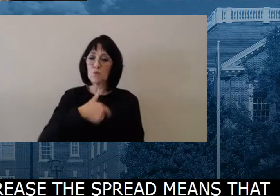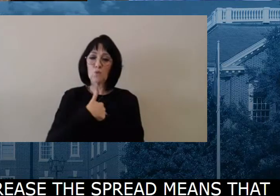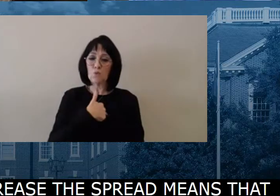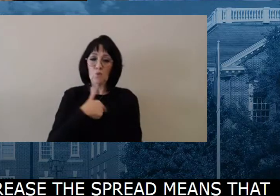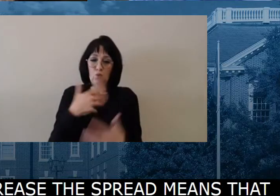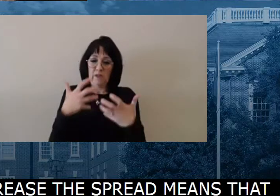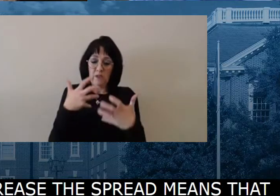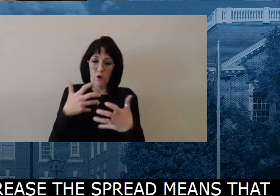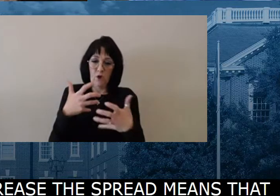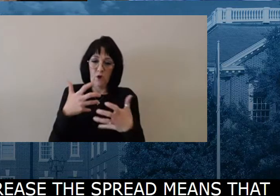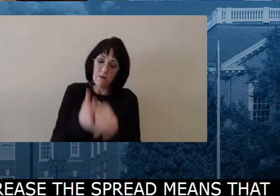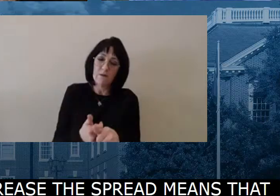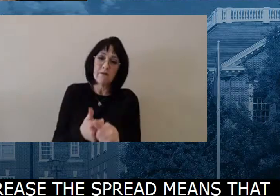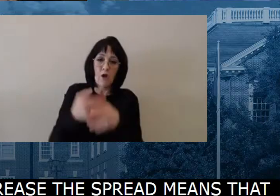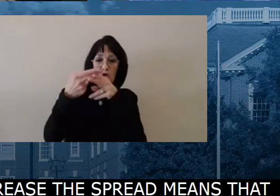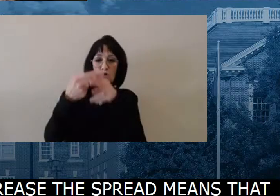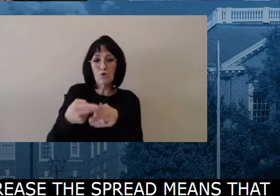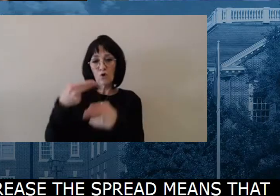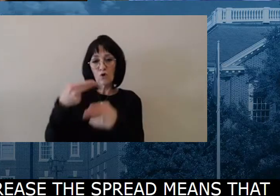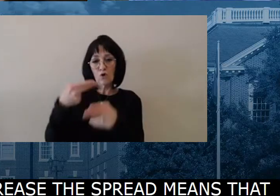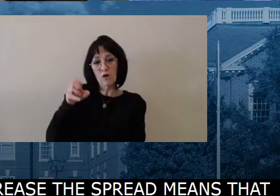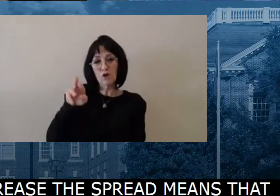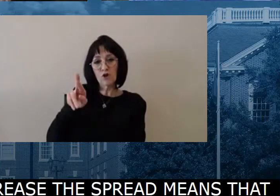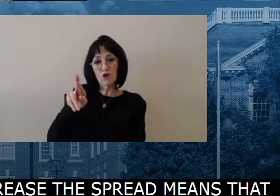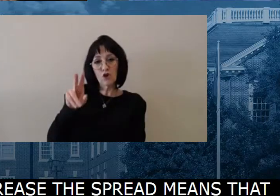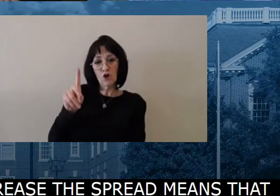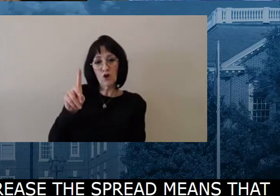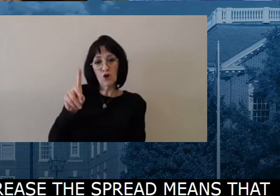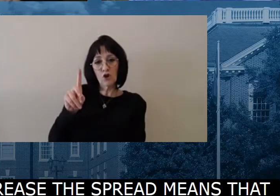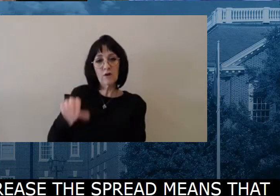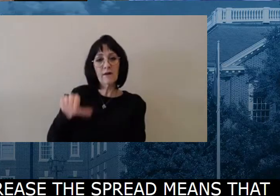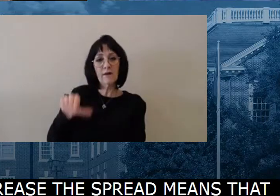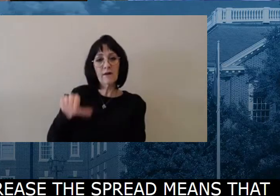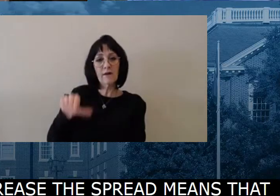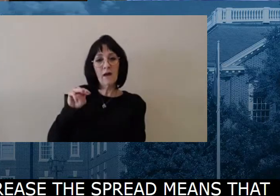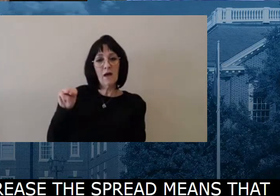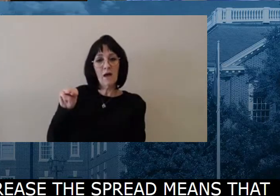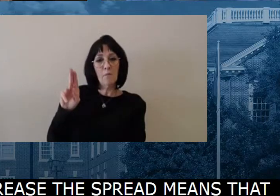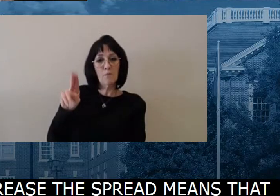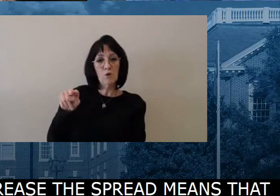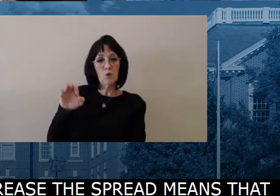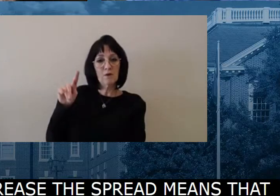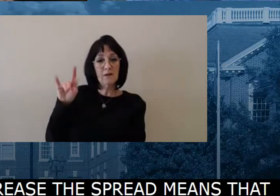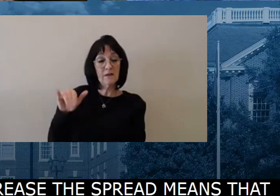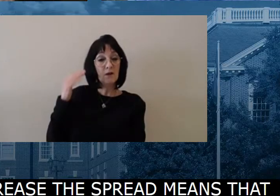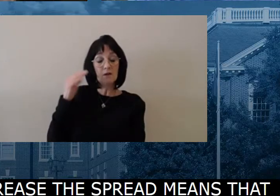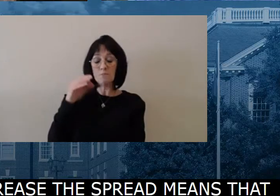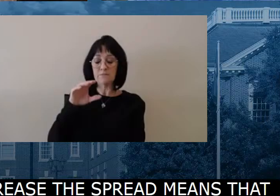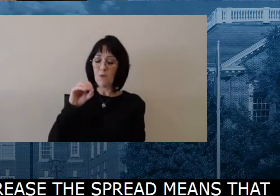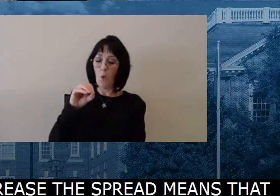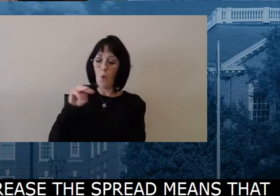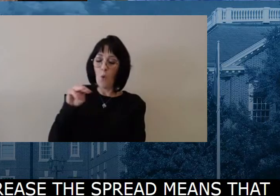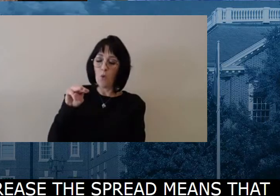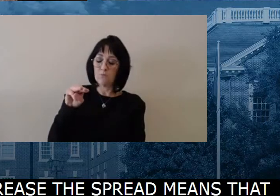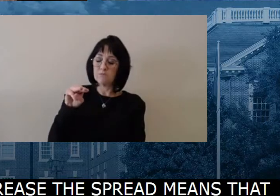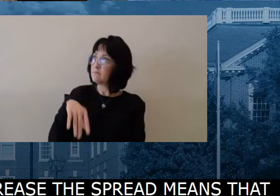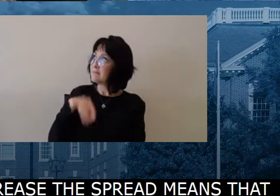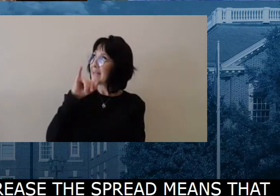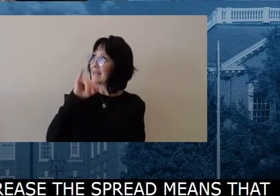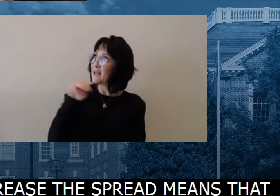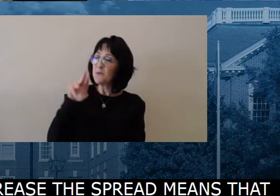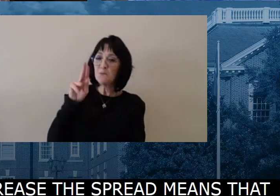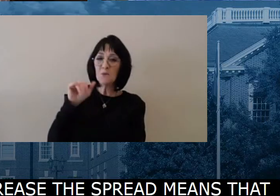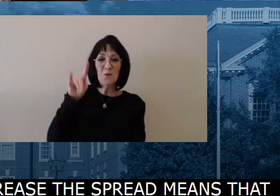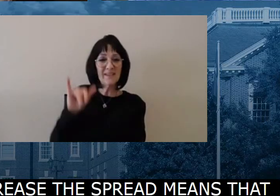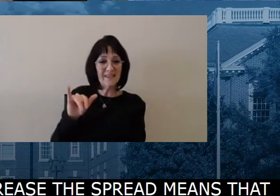in the community, they protect everyone else. And so if you are not willing or